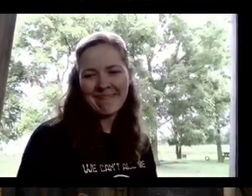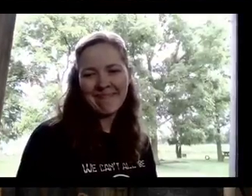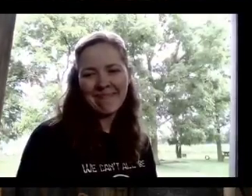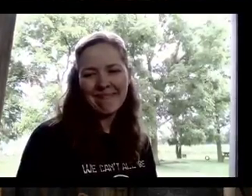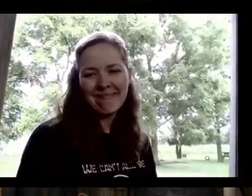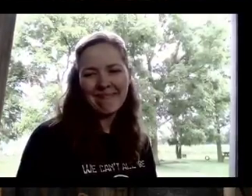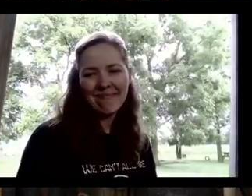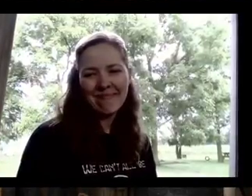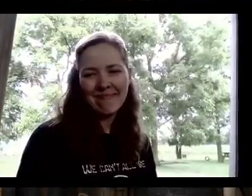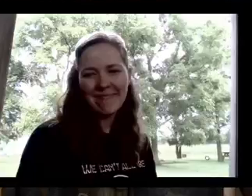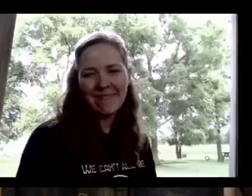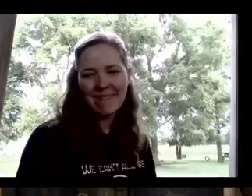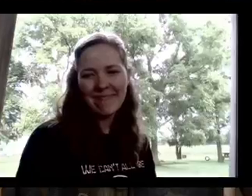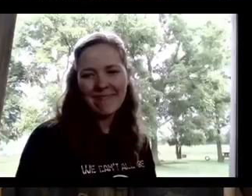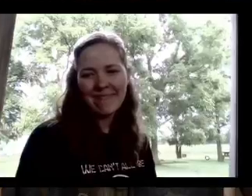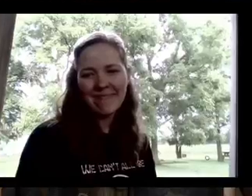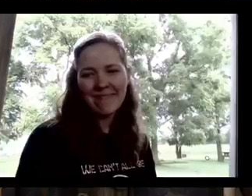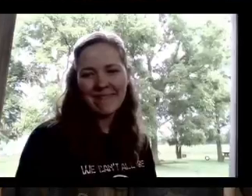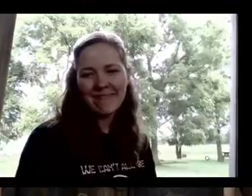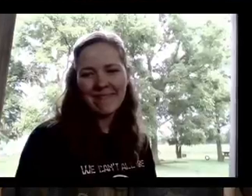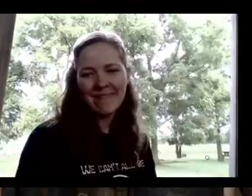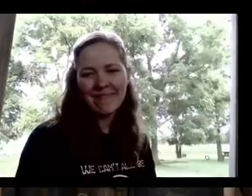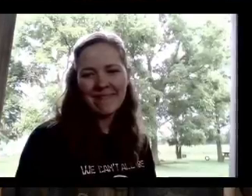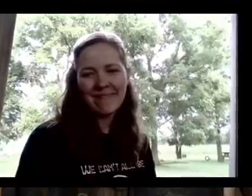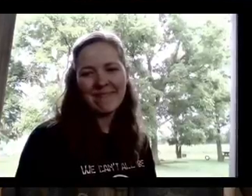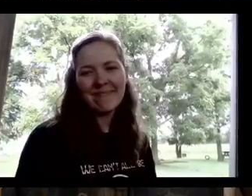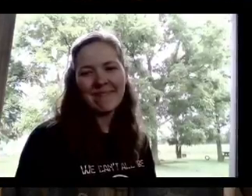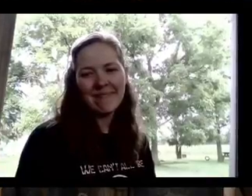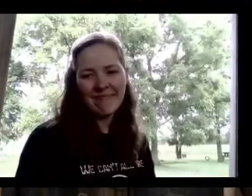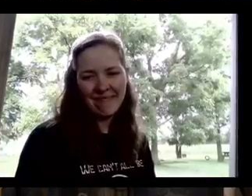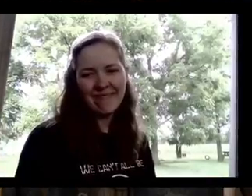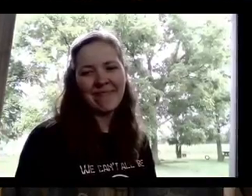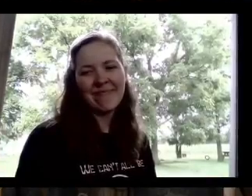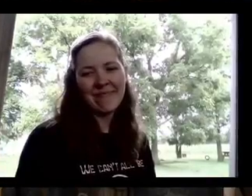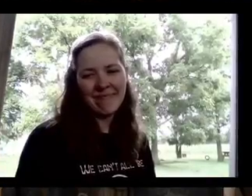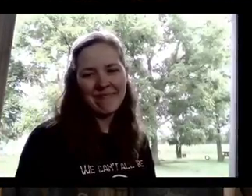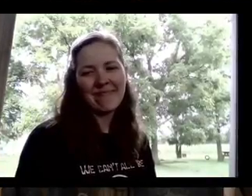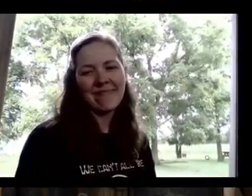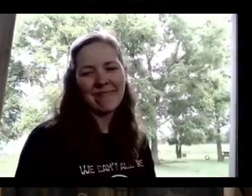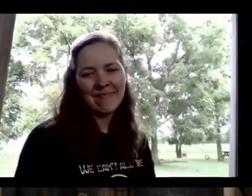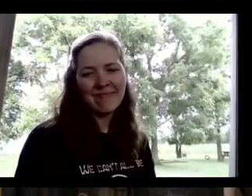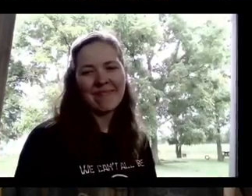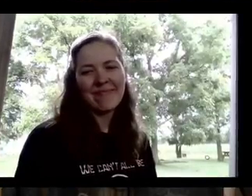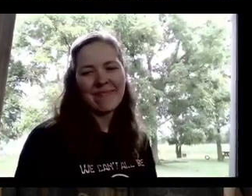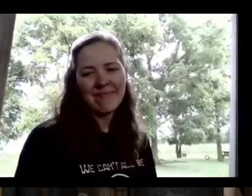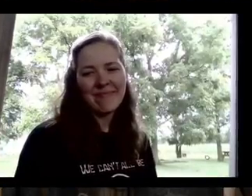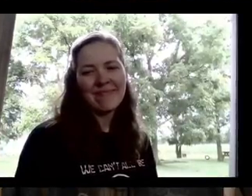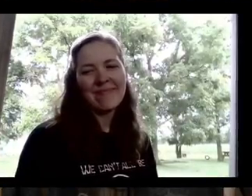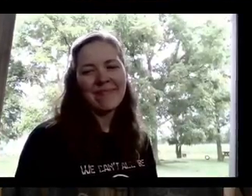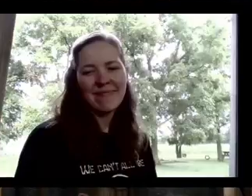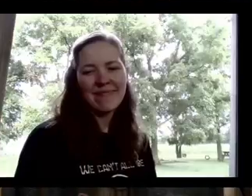Jason69. Thank you for watching and helping us on the watch time minutes. We appreciate that.